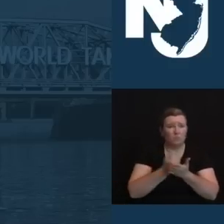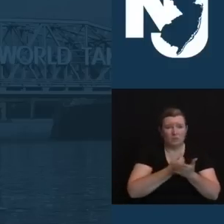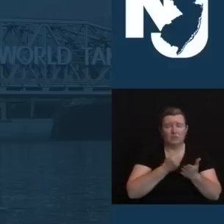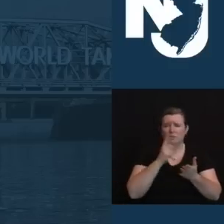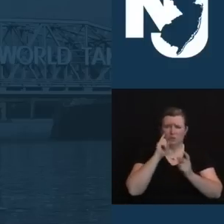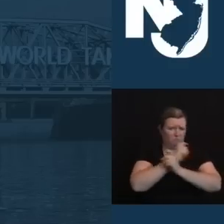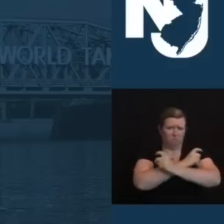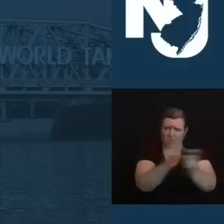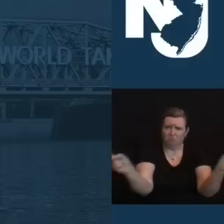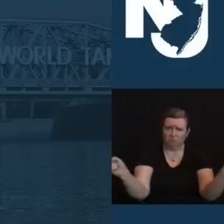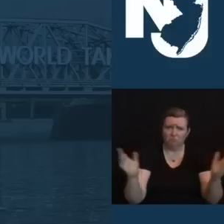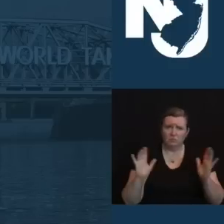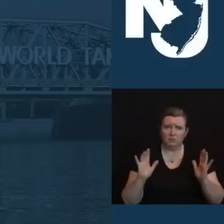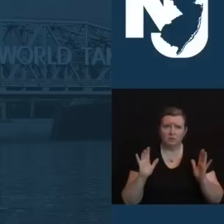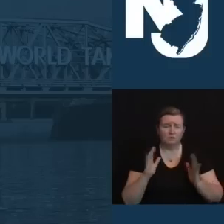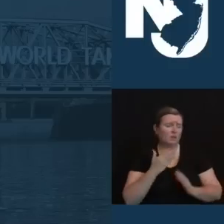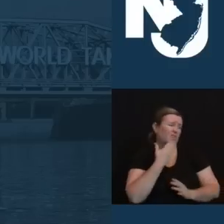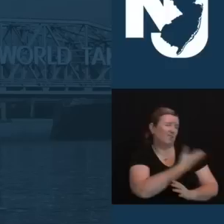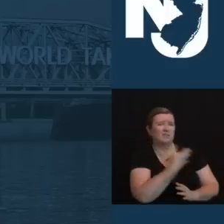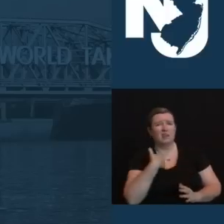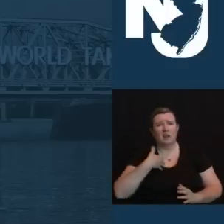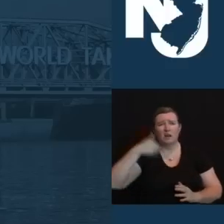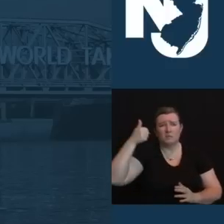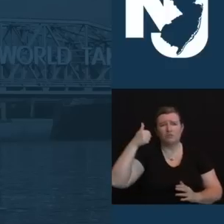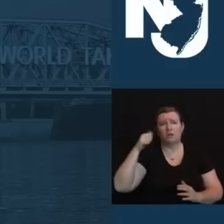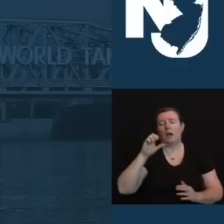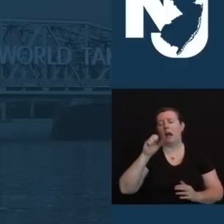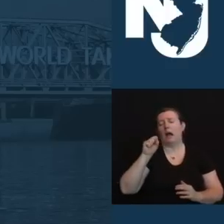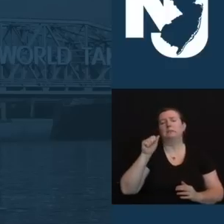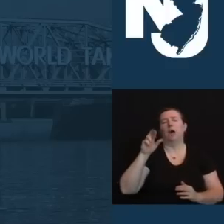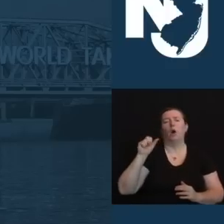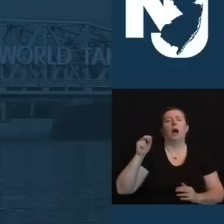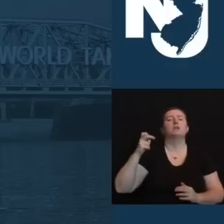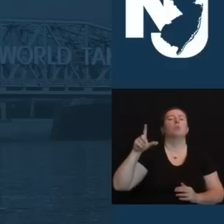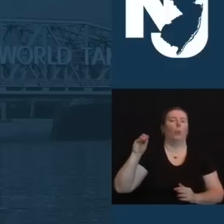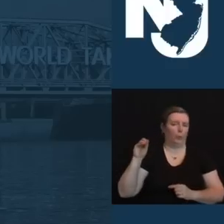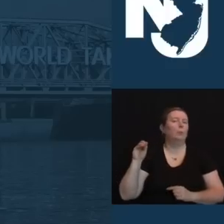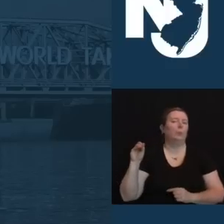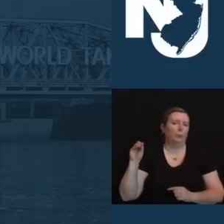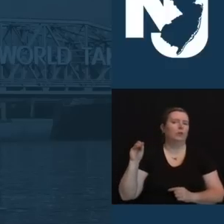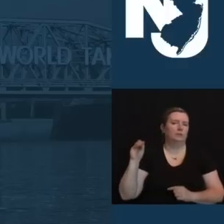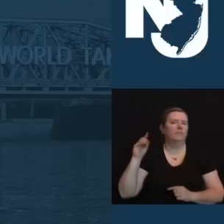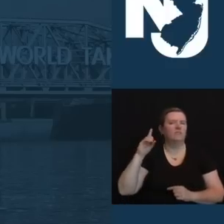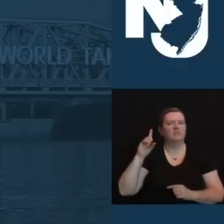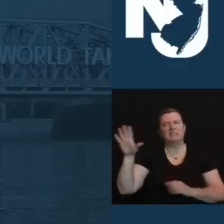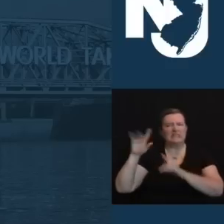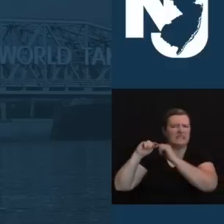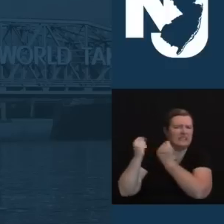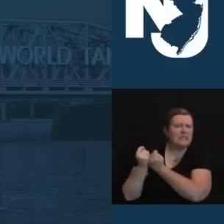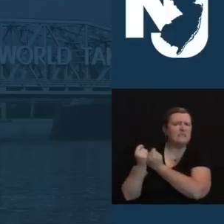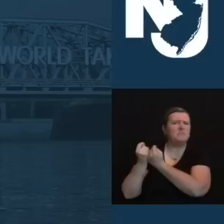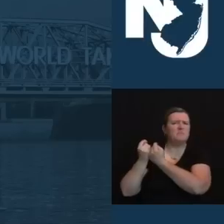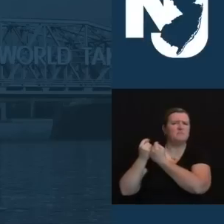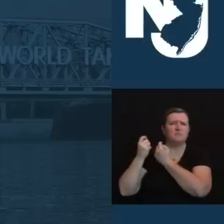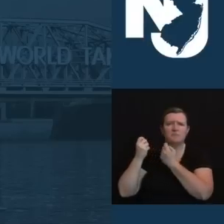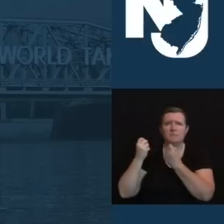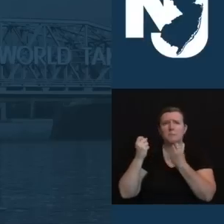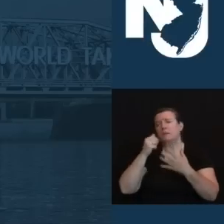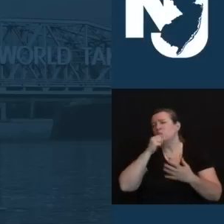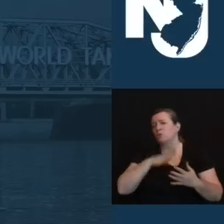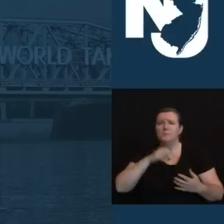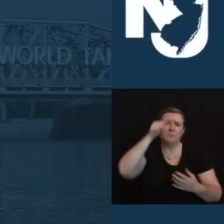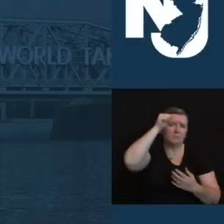always, I thank Commissioner Acero-Angelo and his team, especially the women and men on the front lines who have been working hard every day